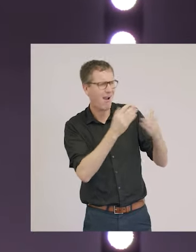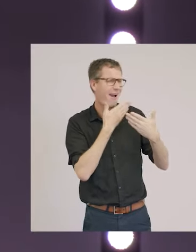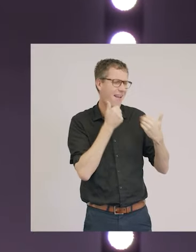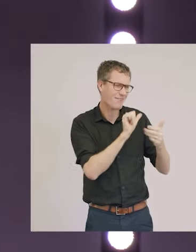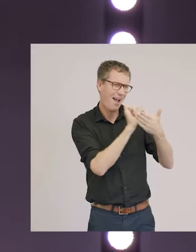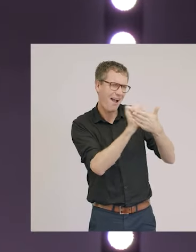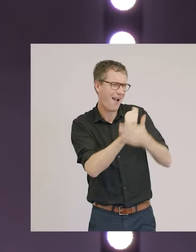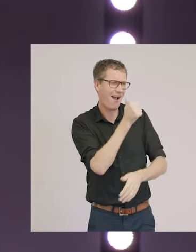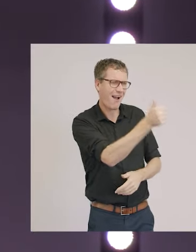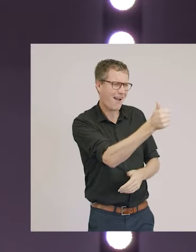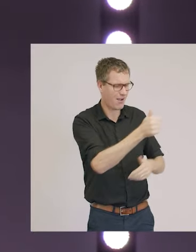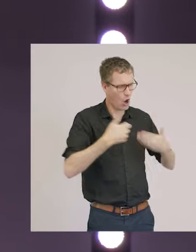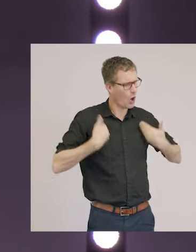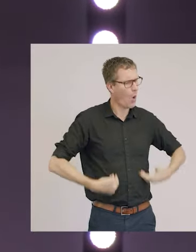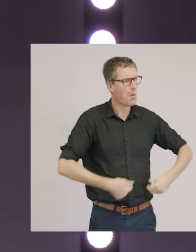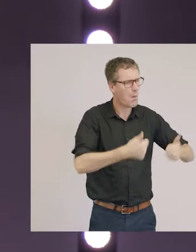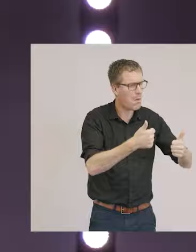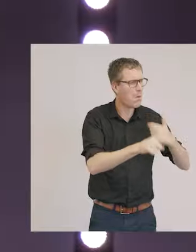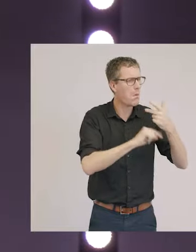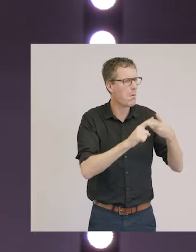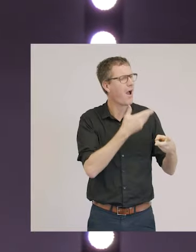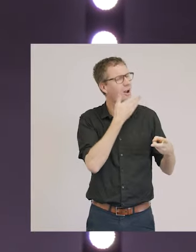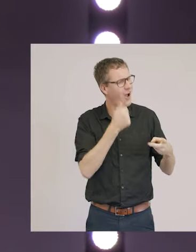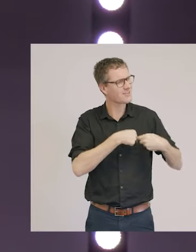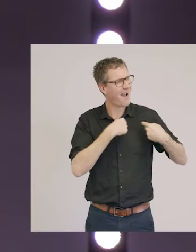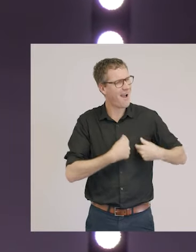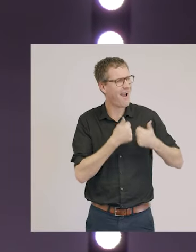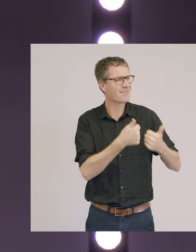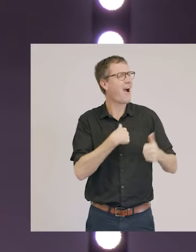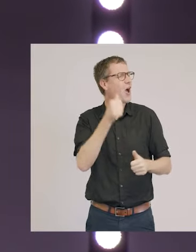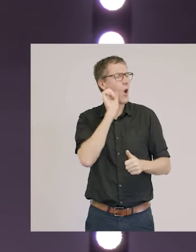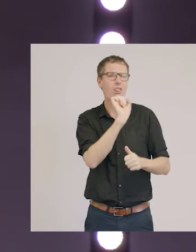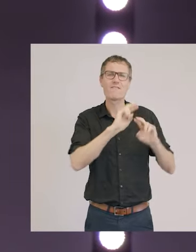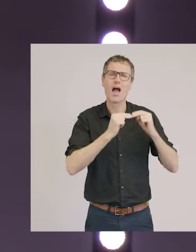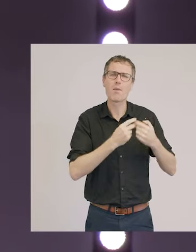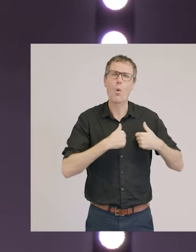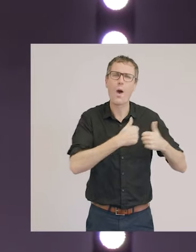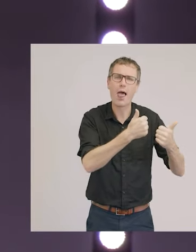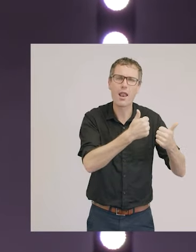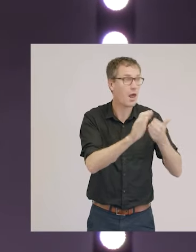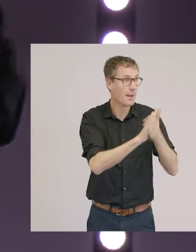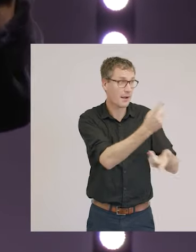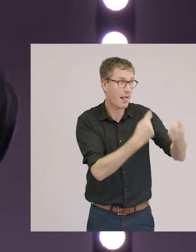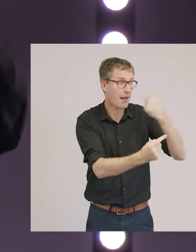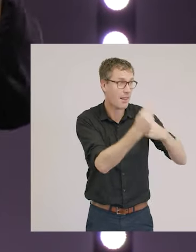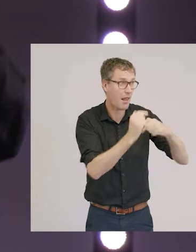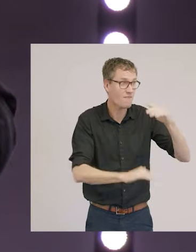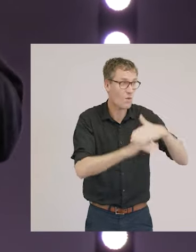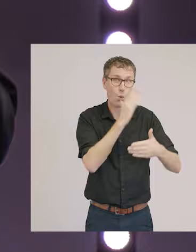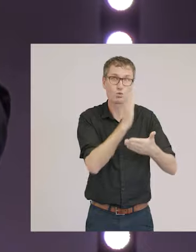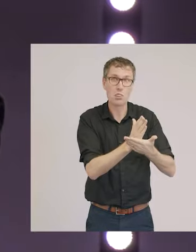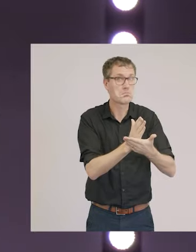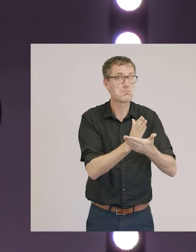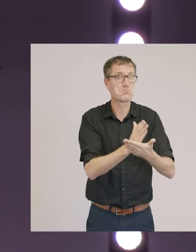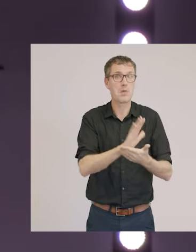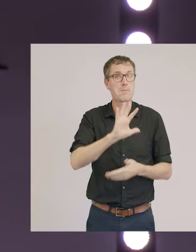look so sweet. They look so nice. Because they're nice and I like them and they dress well and they're nice people and I know their family doesn't mean that